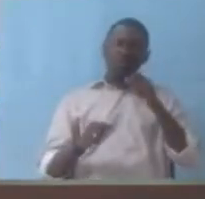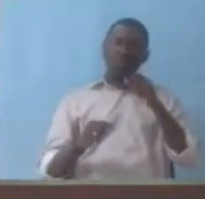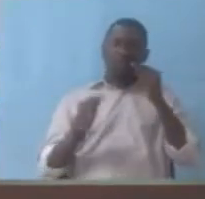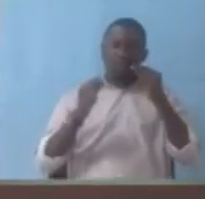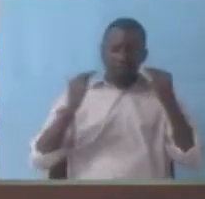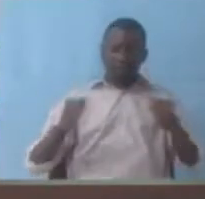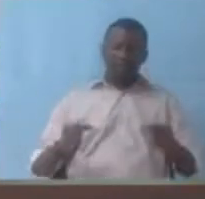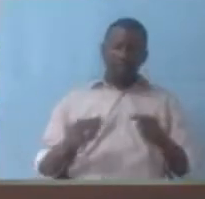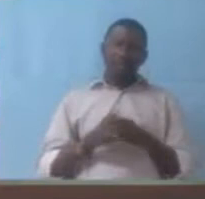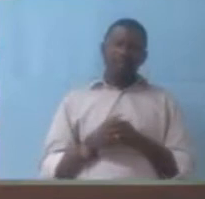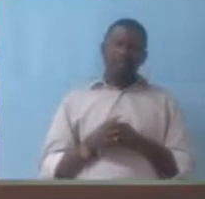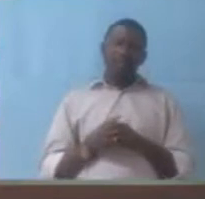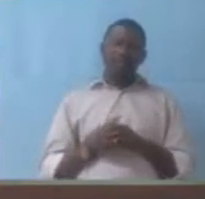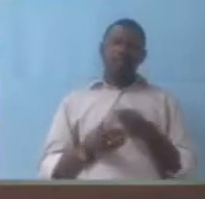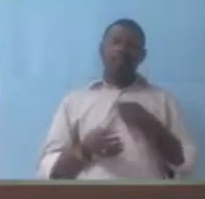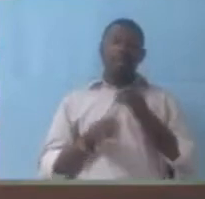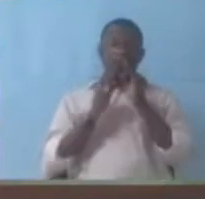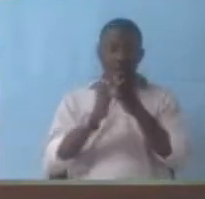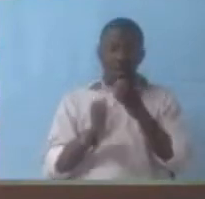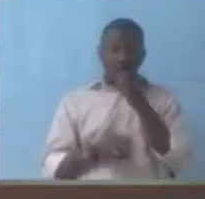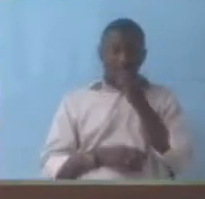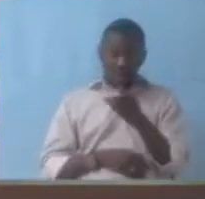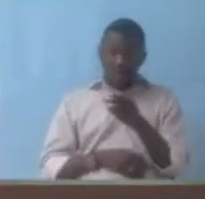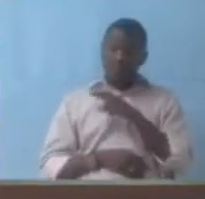take no responsibility for the decrees.